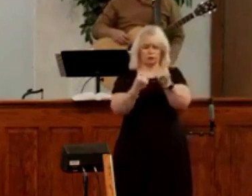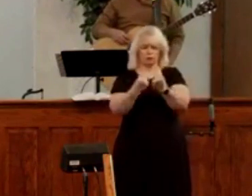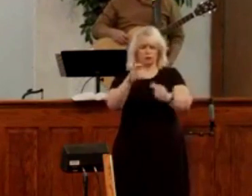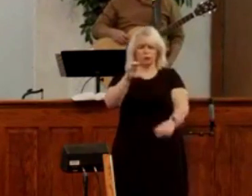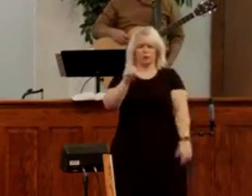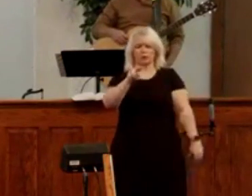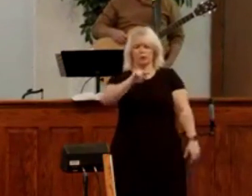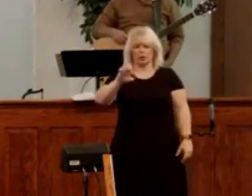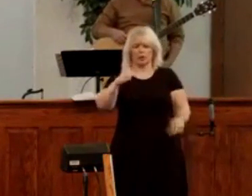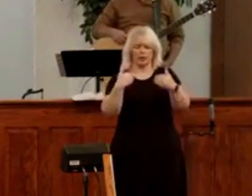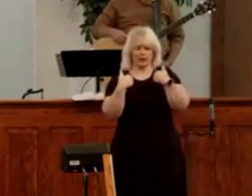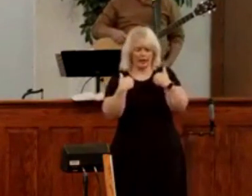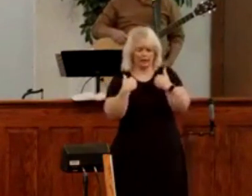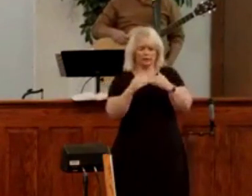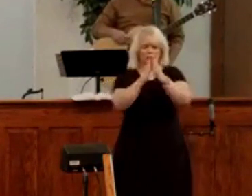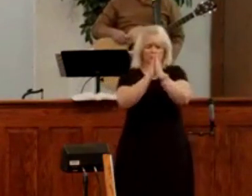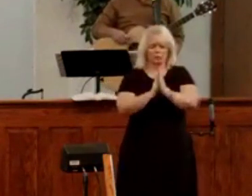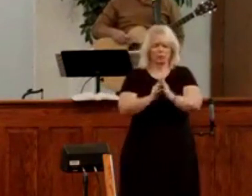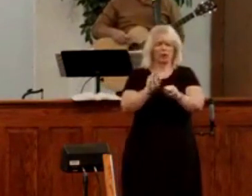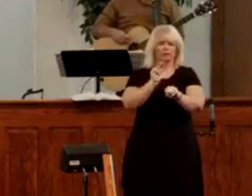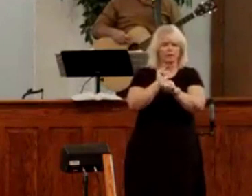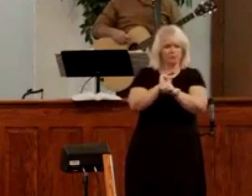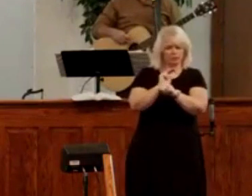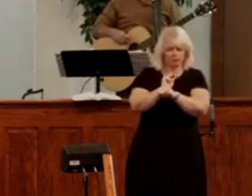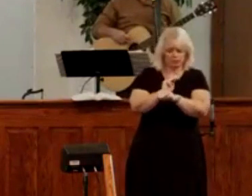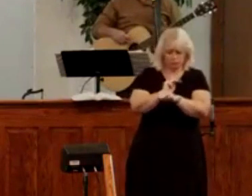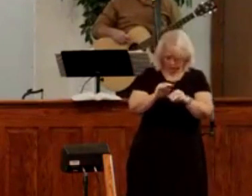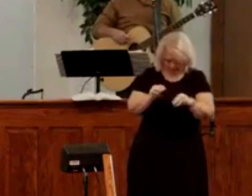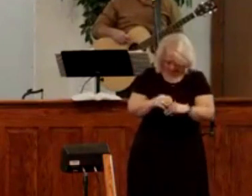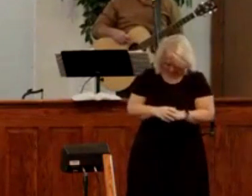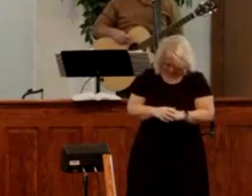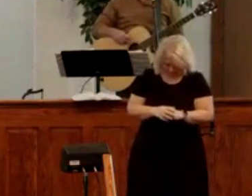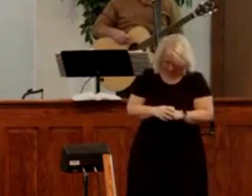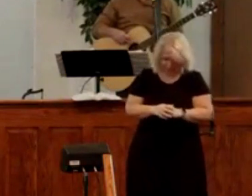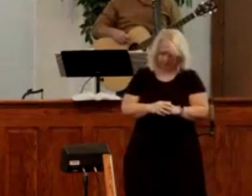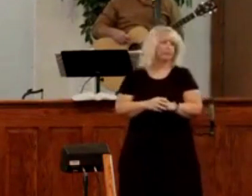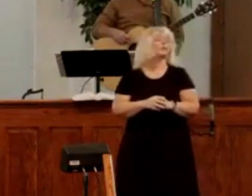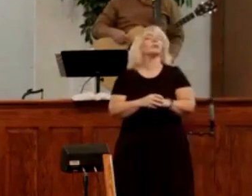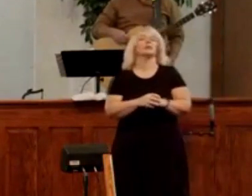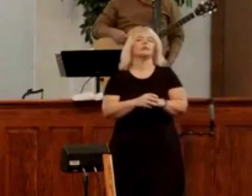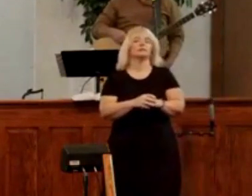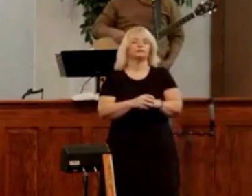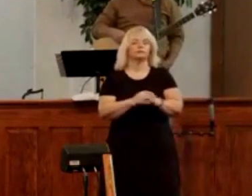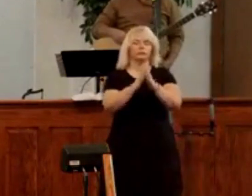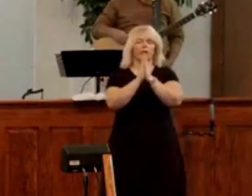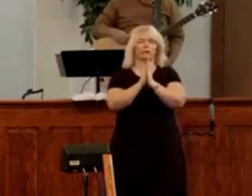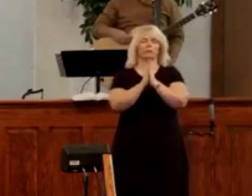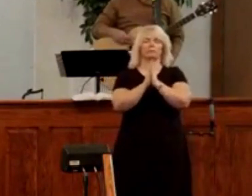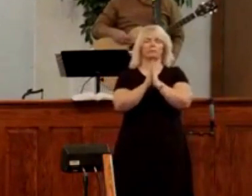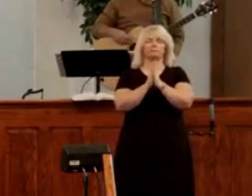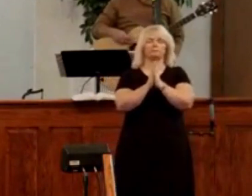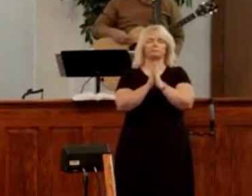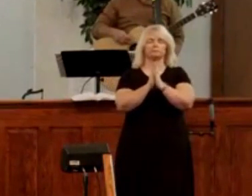they're over there. So pray for those ministries as we pray for them to get back up on the field. Let's pray.